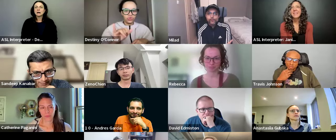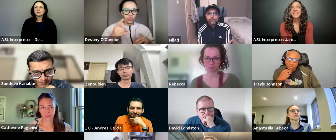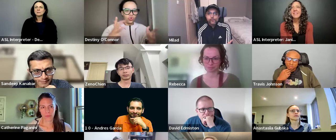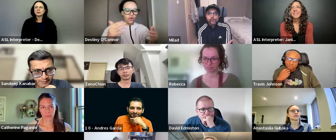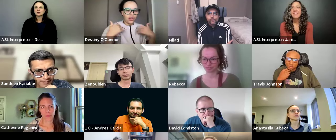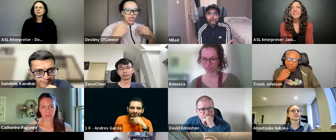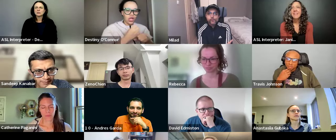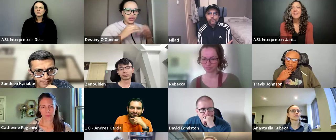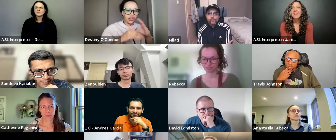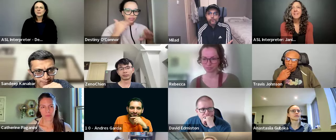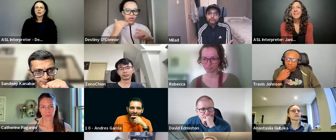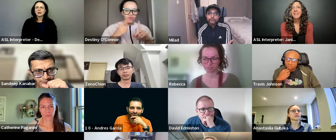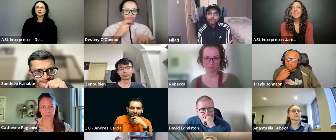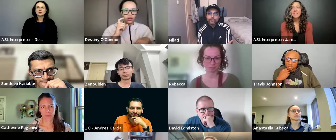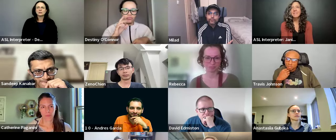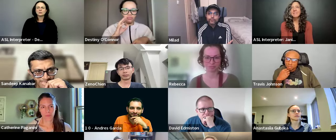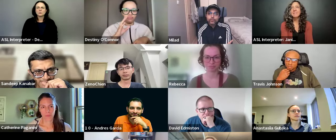But